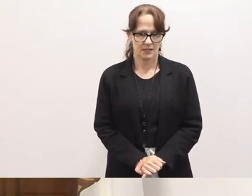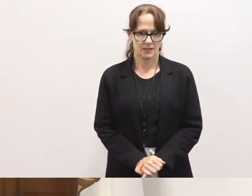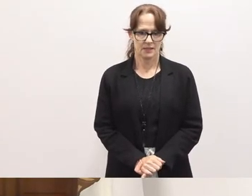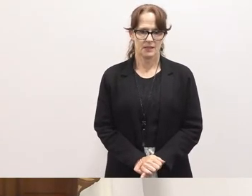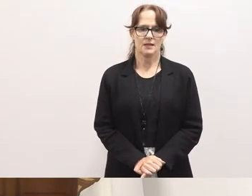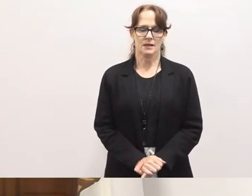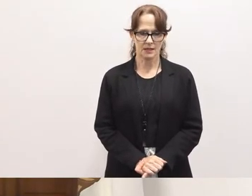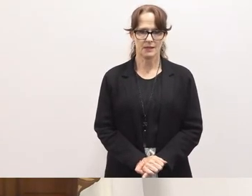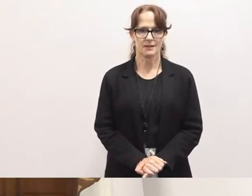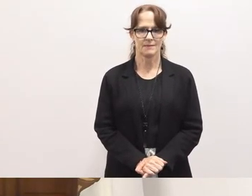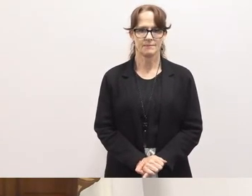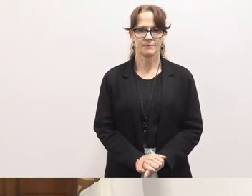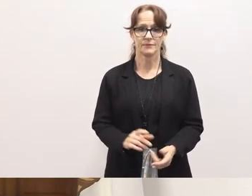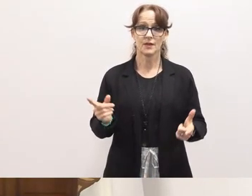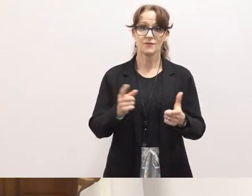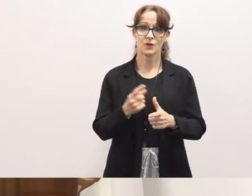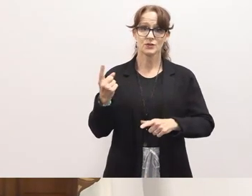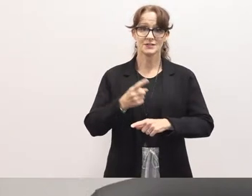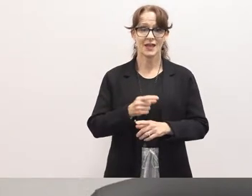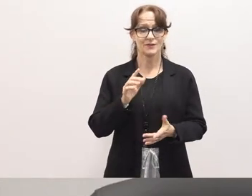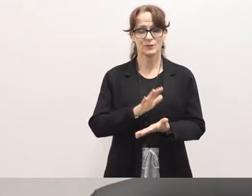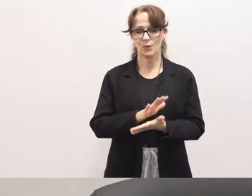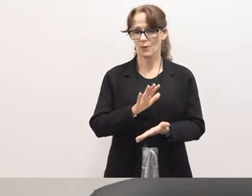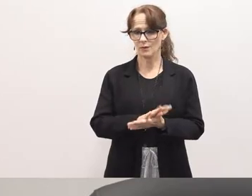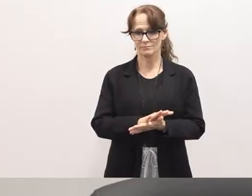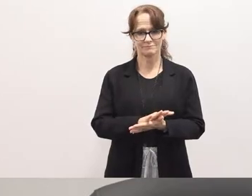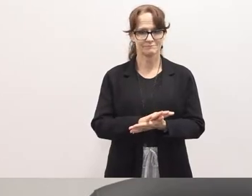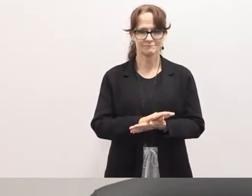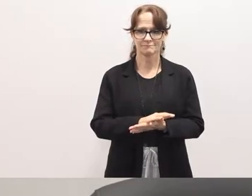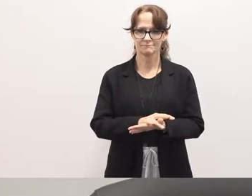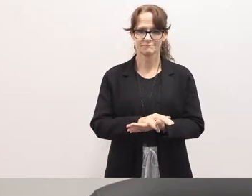Yes. First day of school.